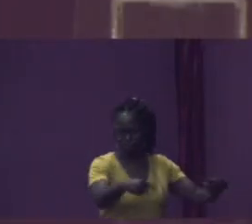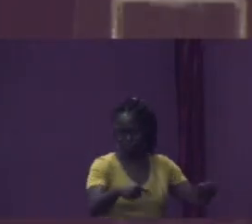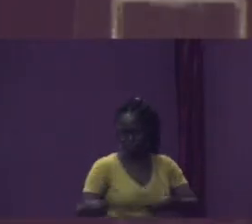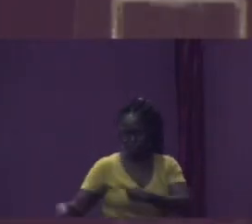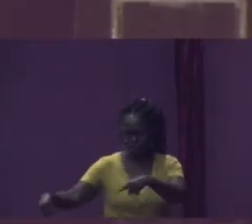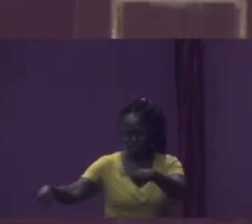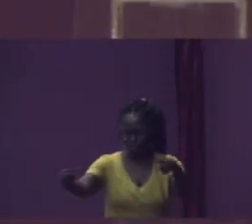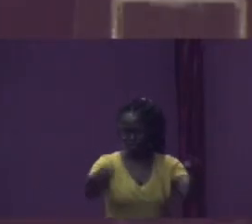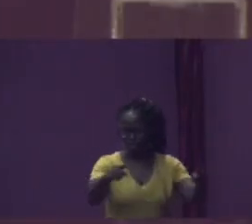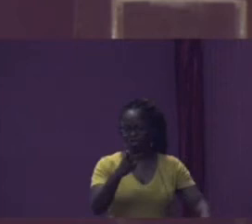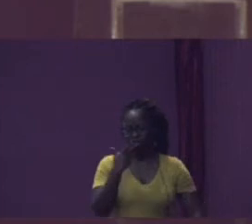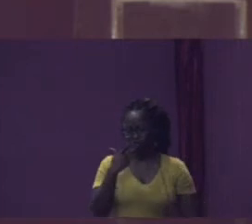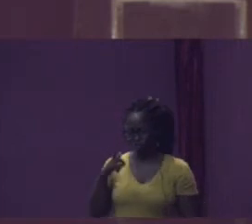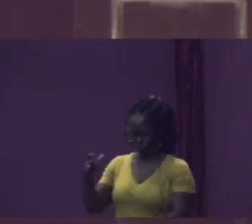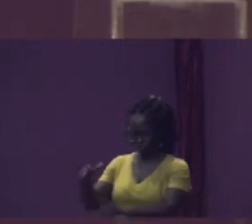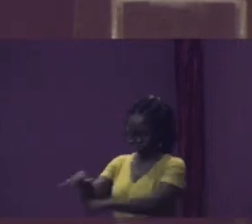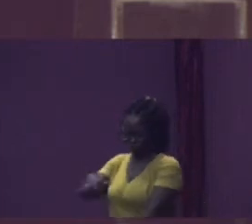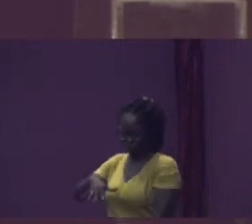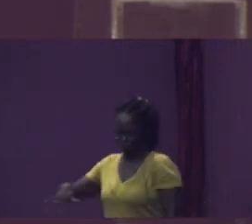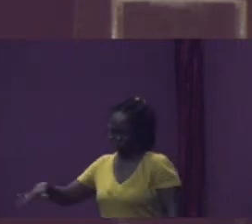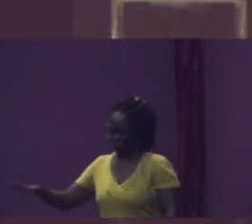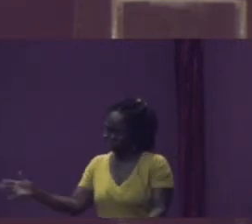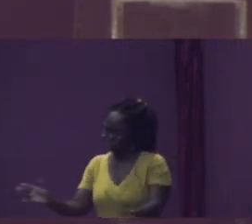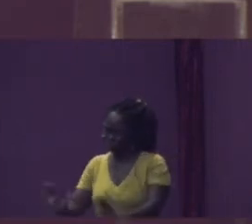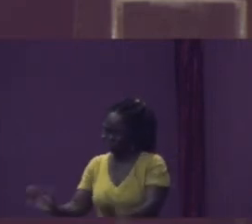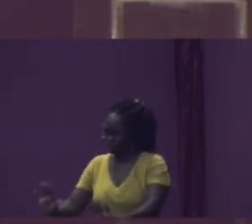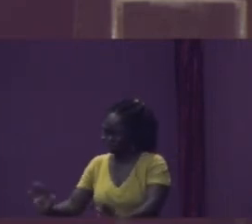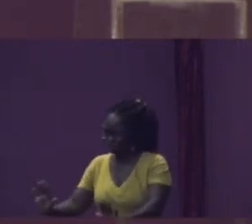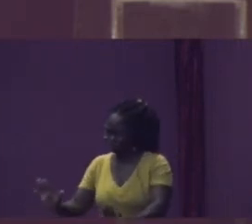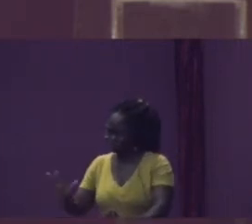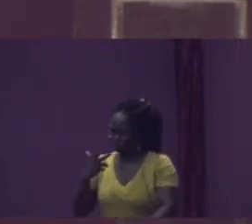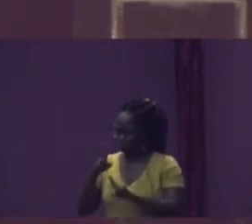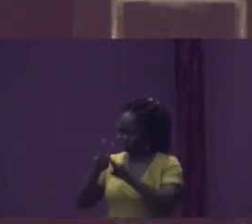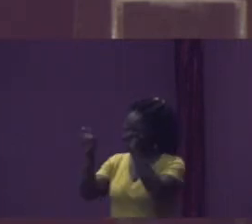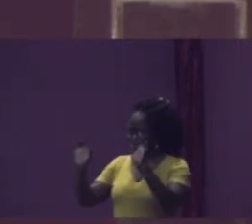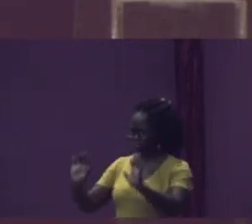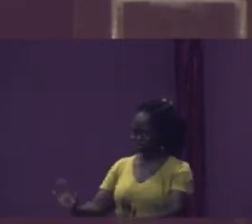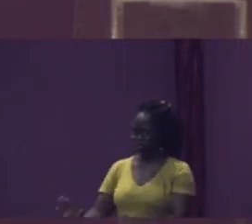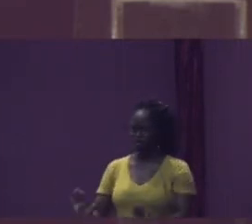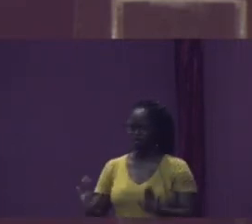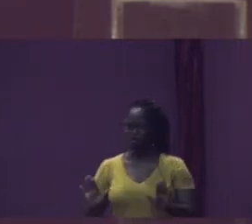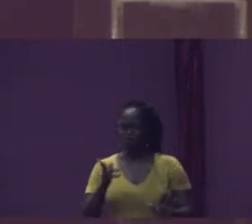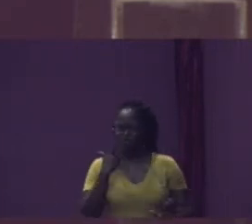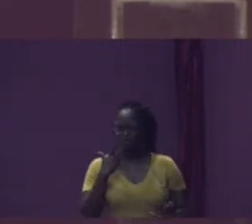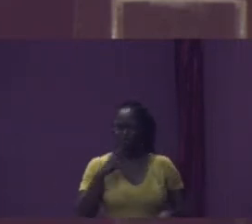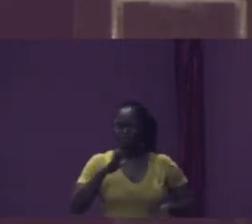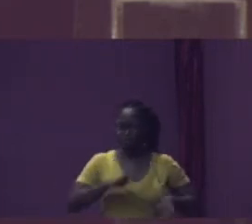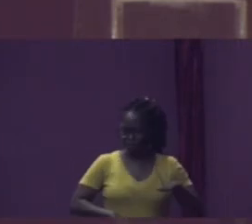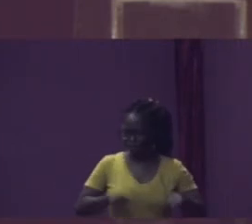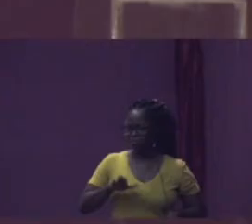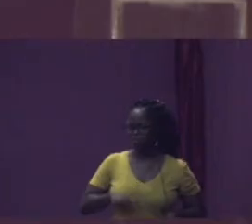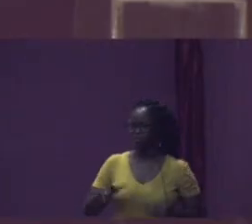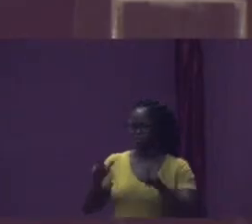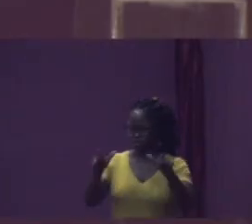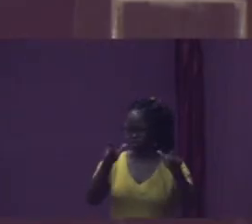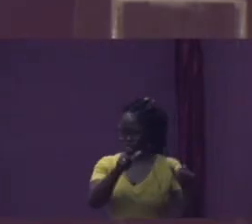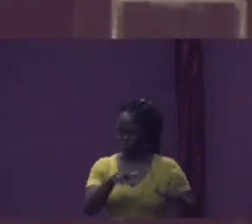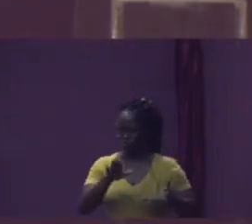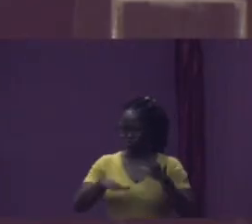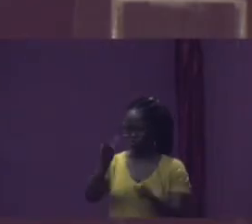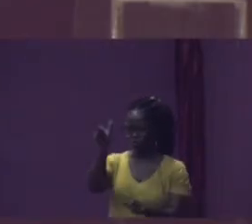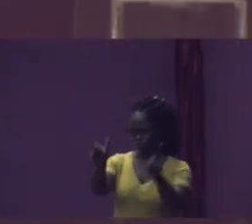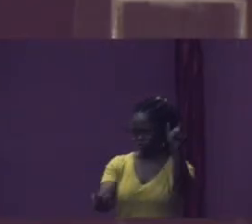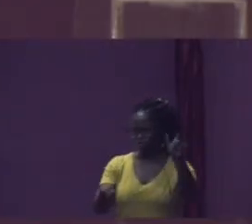do want women to have a medicalized birth, and in some situations, that's absolutely appropriate. But to say